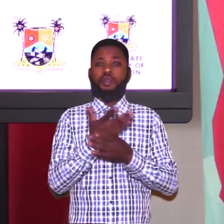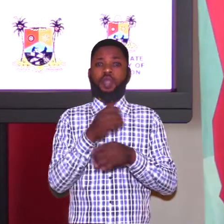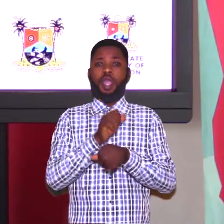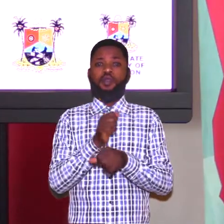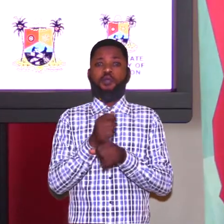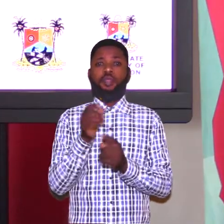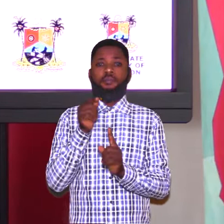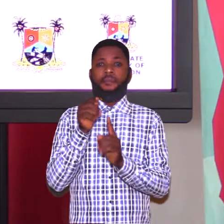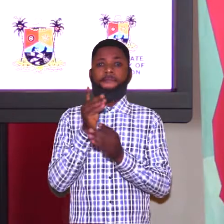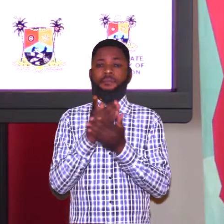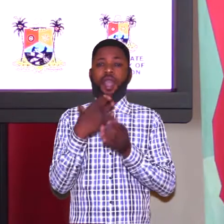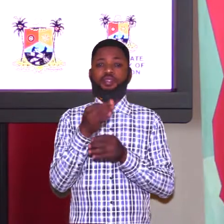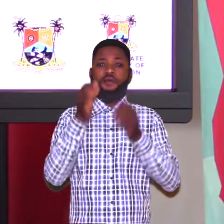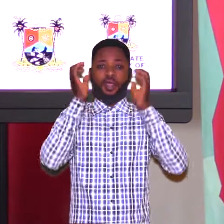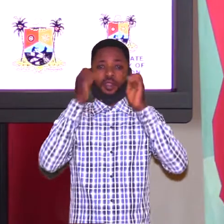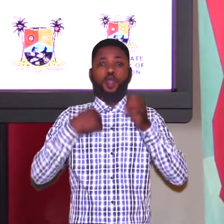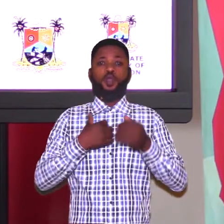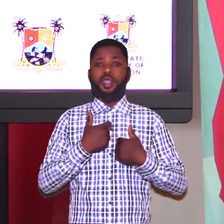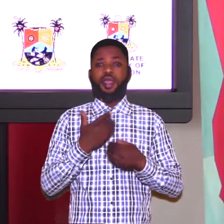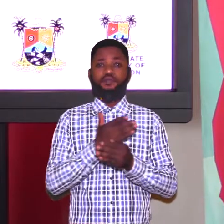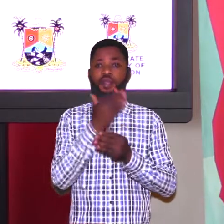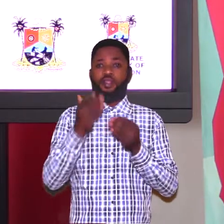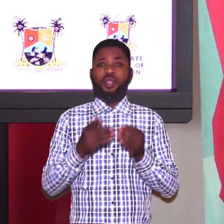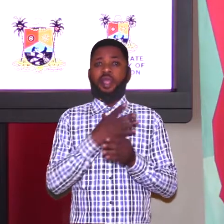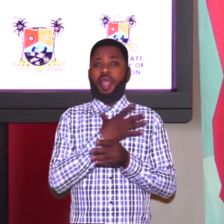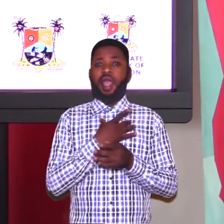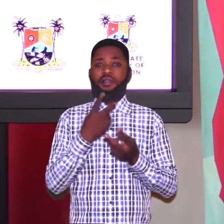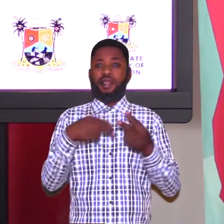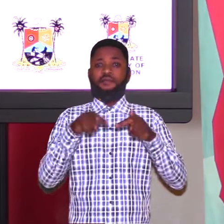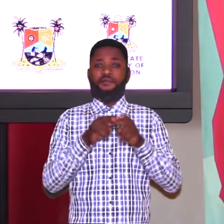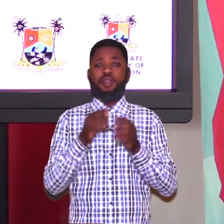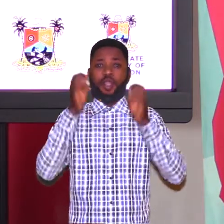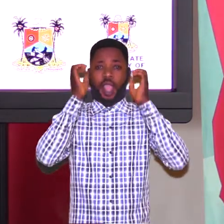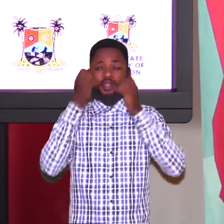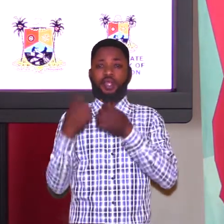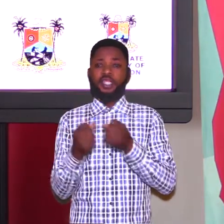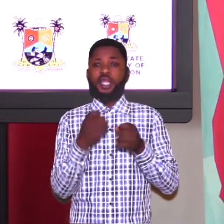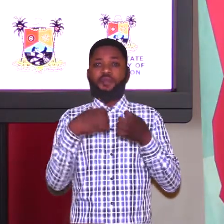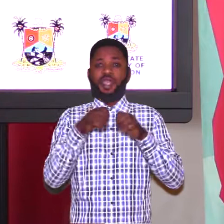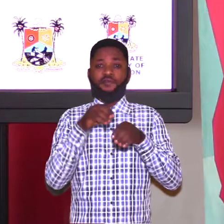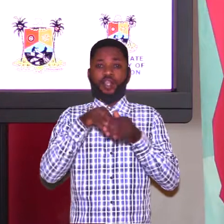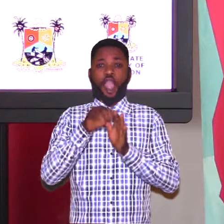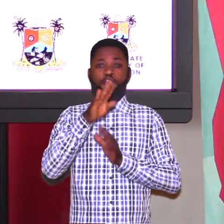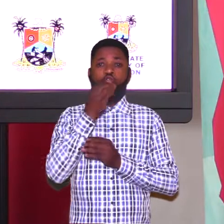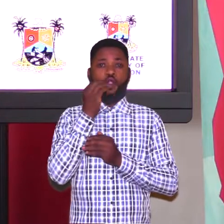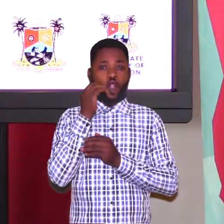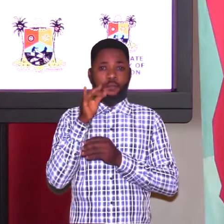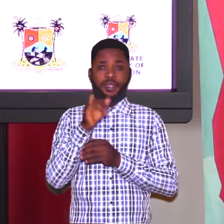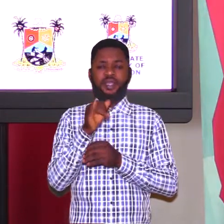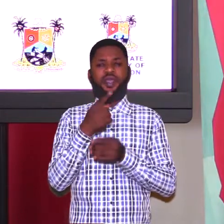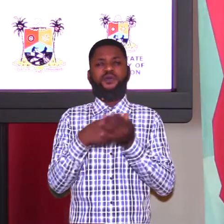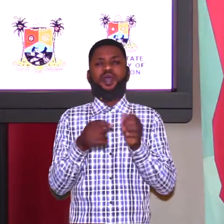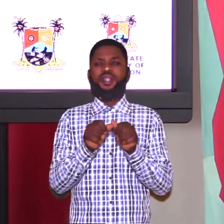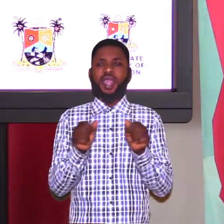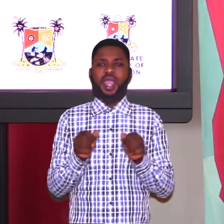-curricular aspect of education. So, you have a total and a valued education system even in your homes. Yes.